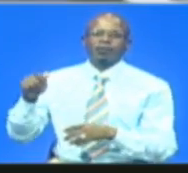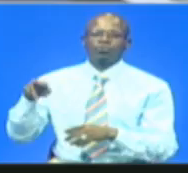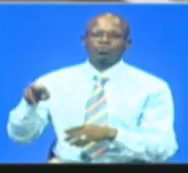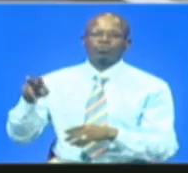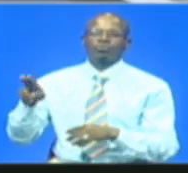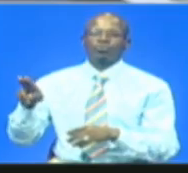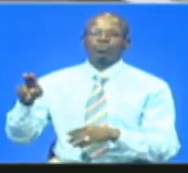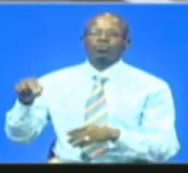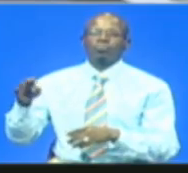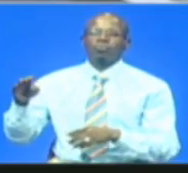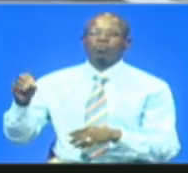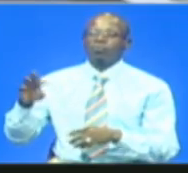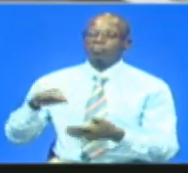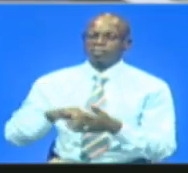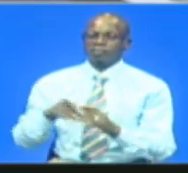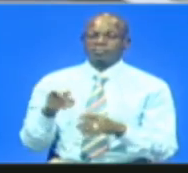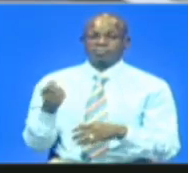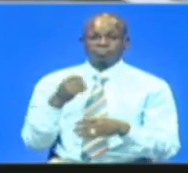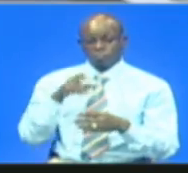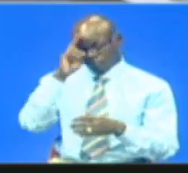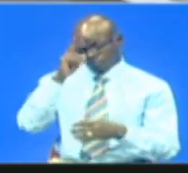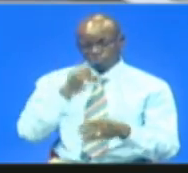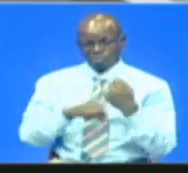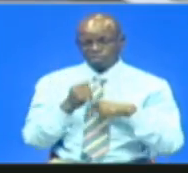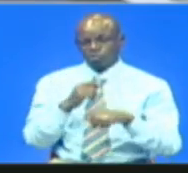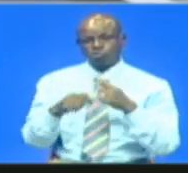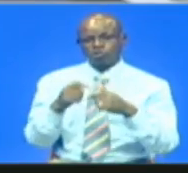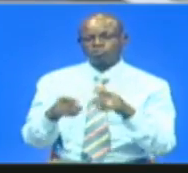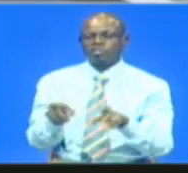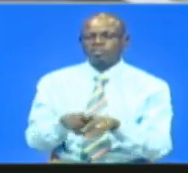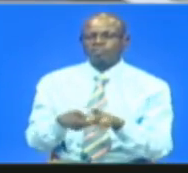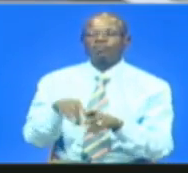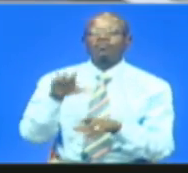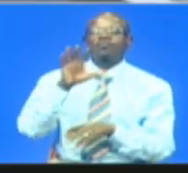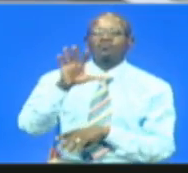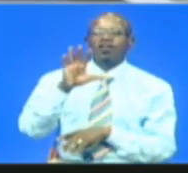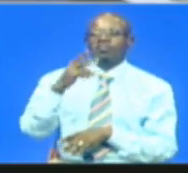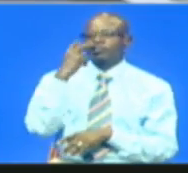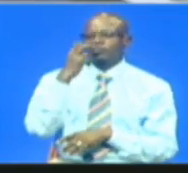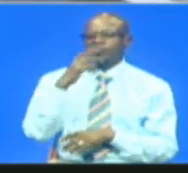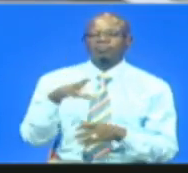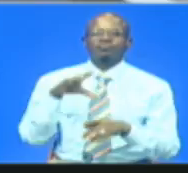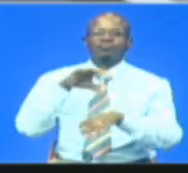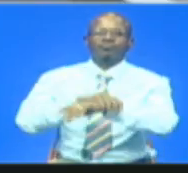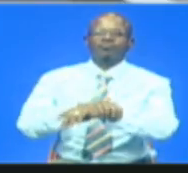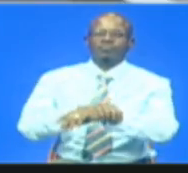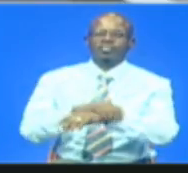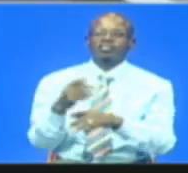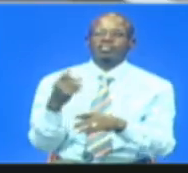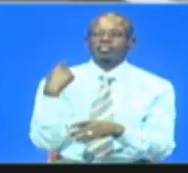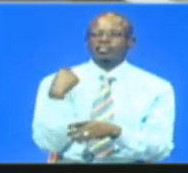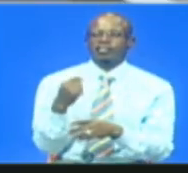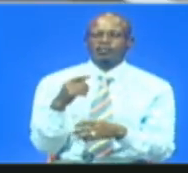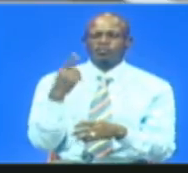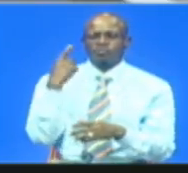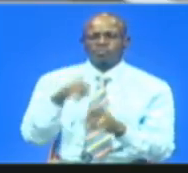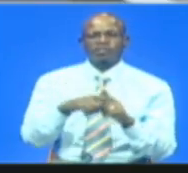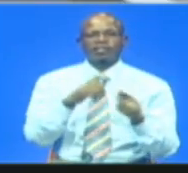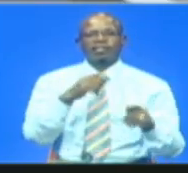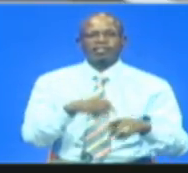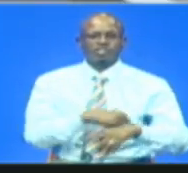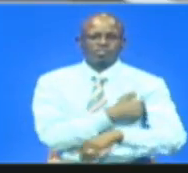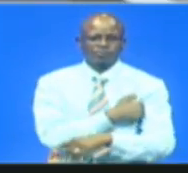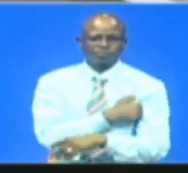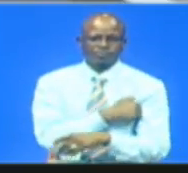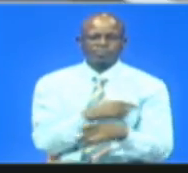apprehend culprits involved in the murders. 5 suspects arrested yesterday on suspicion of murdering the chief were remanded by the Chuka Law